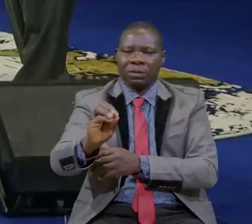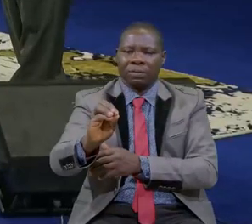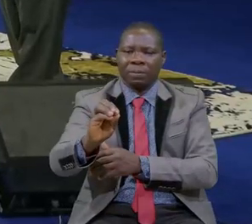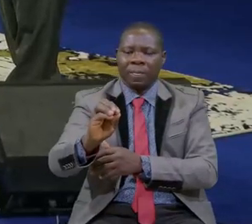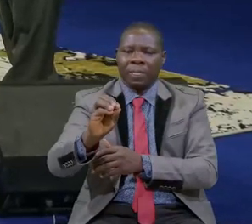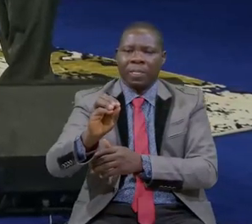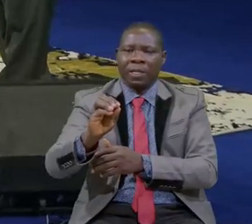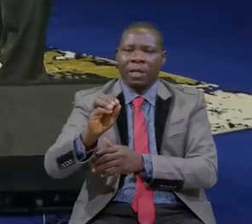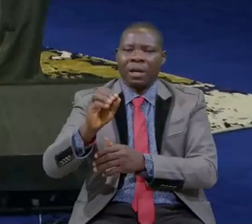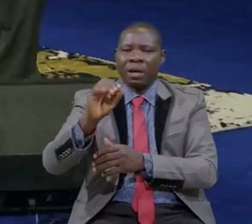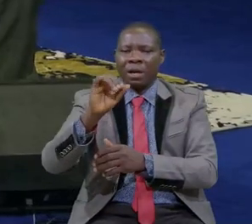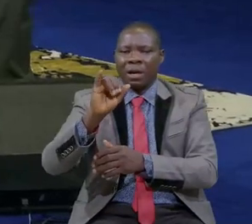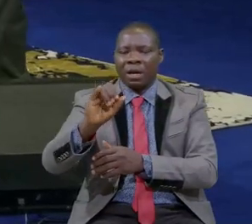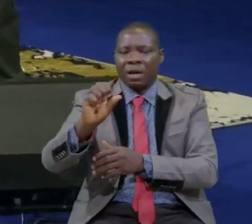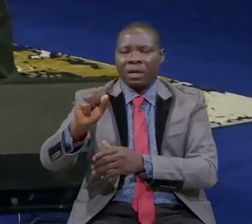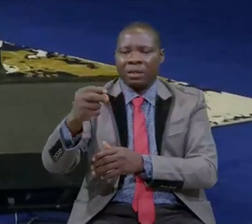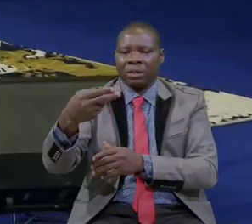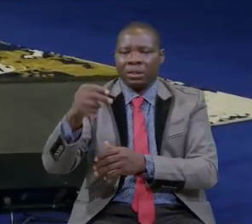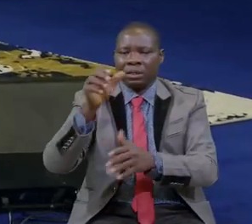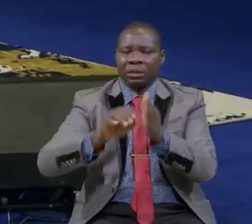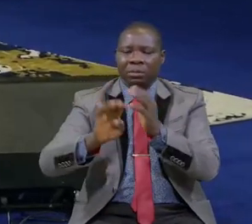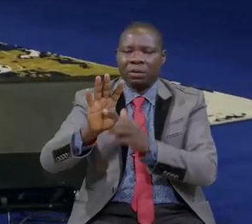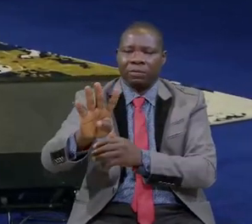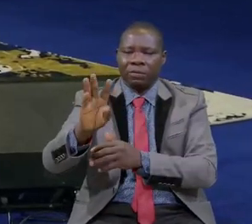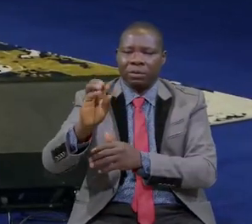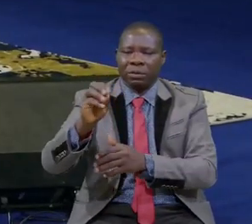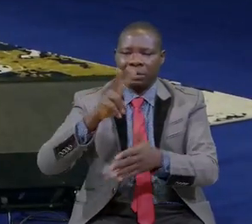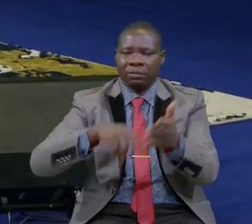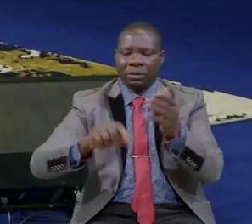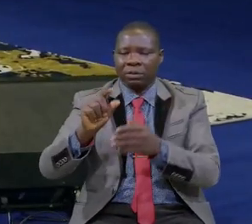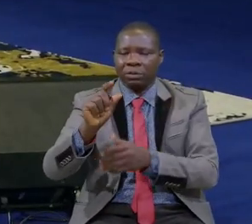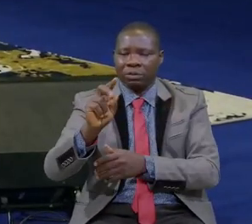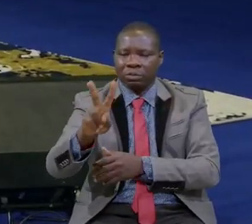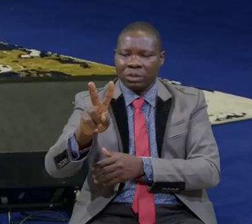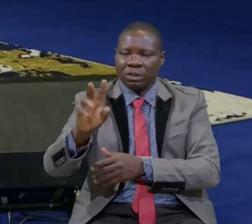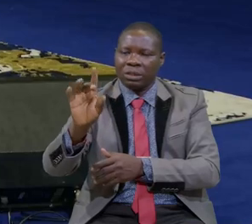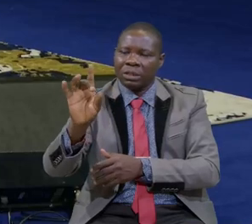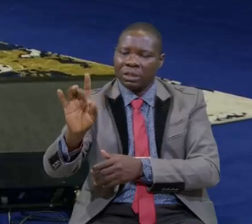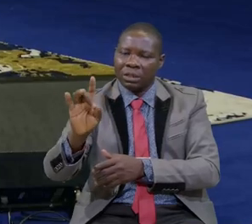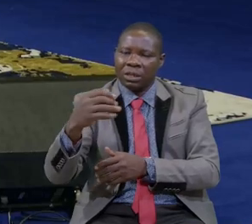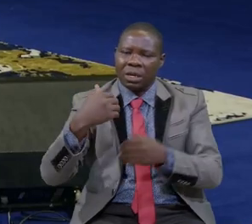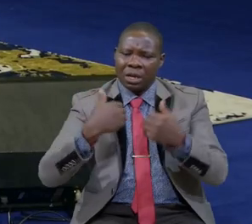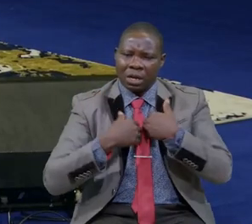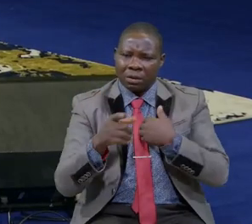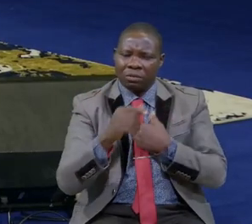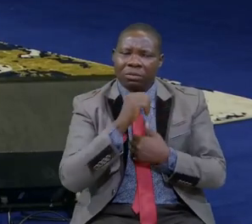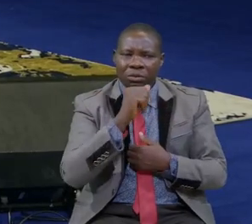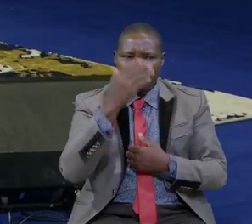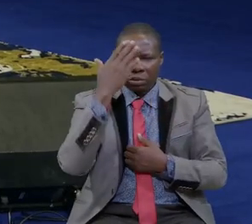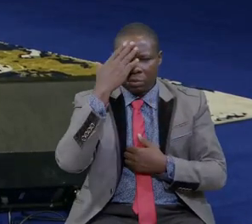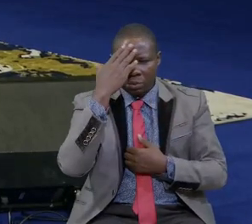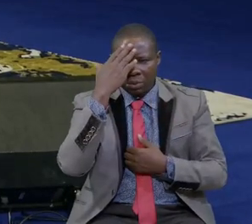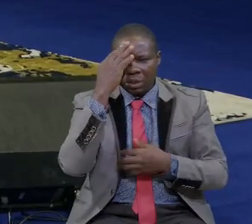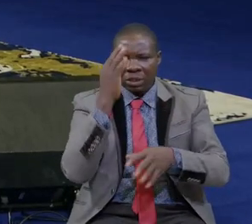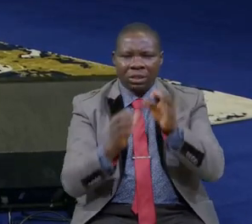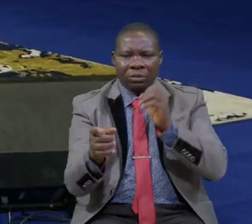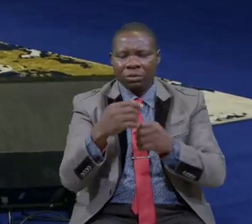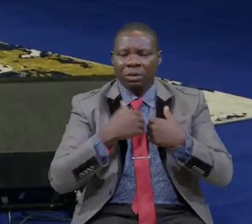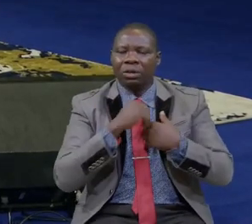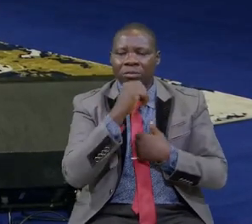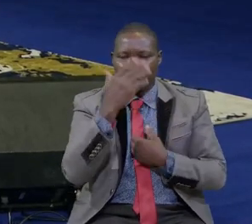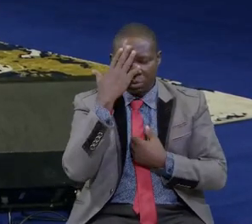Isaiah chapter 40, verse 28. Hast thou not known? If you have not known,